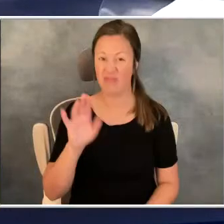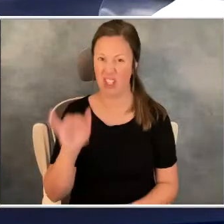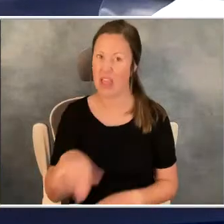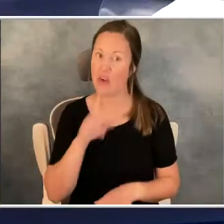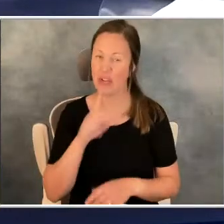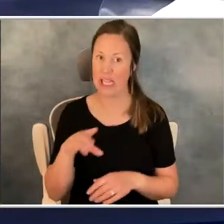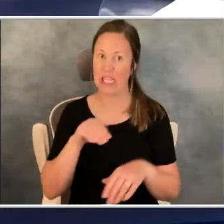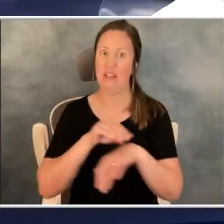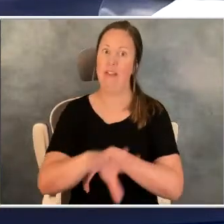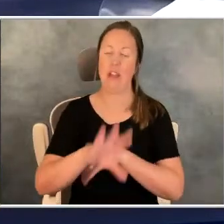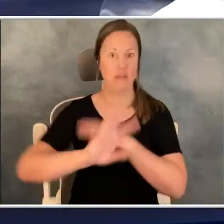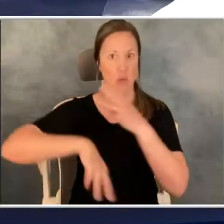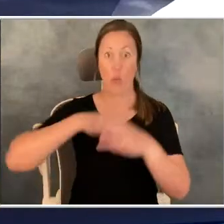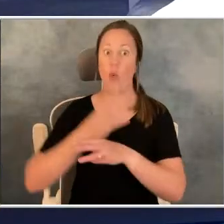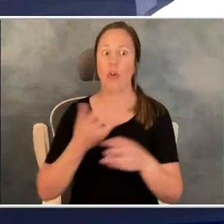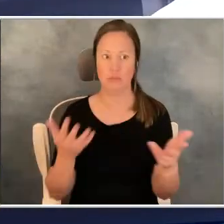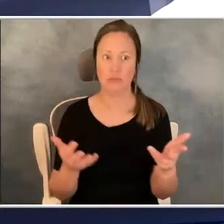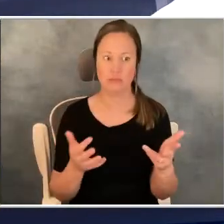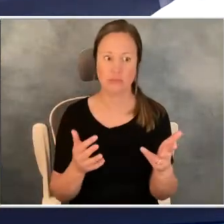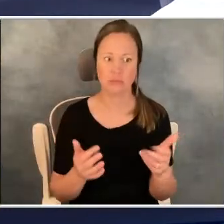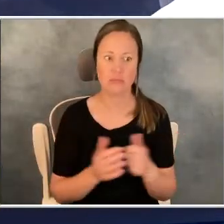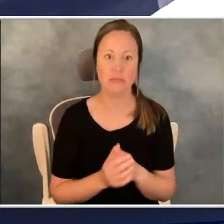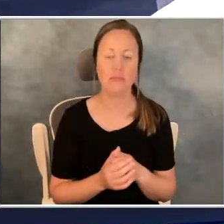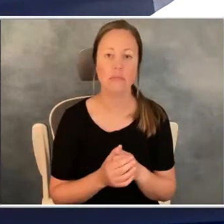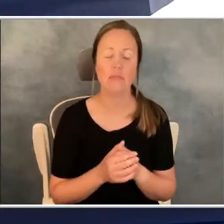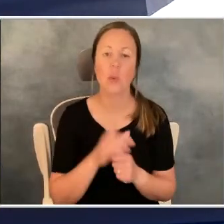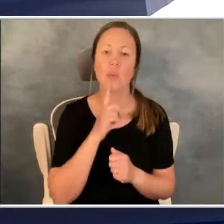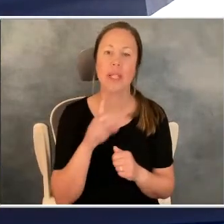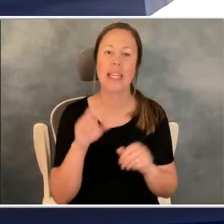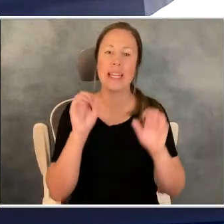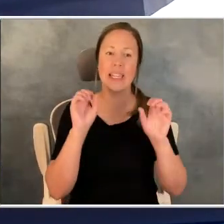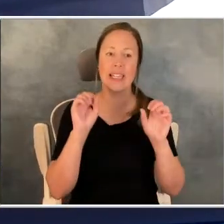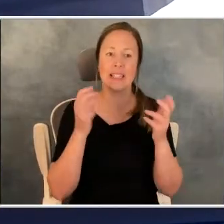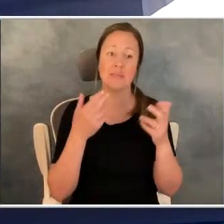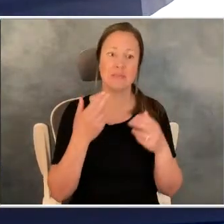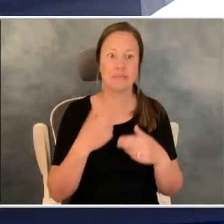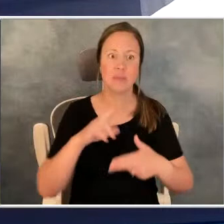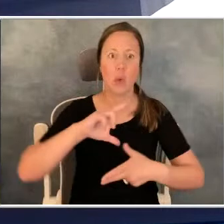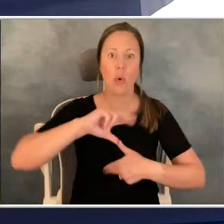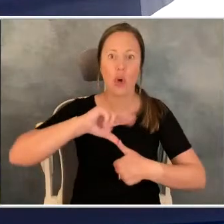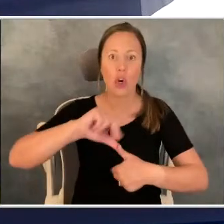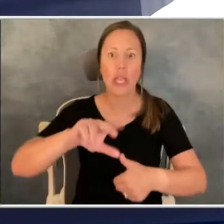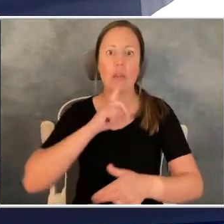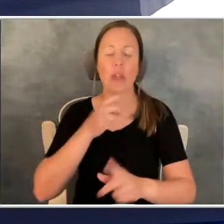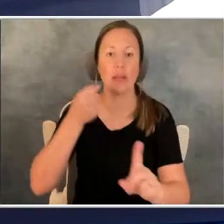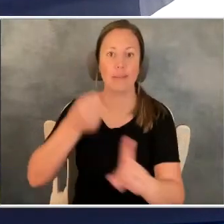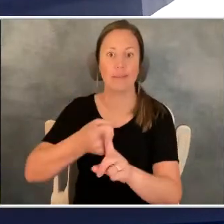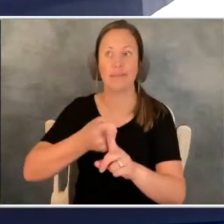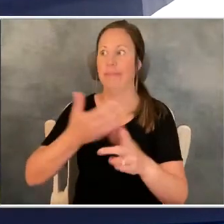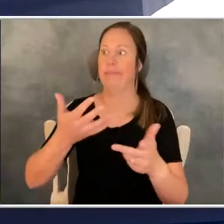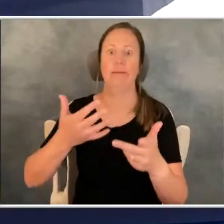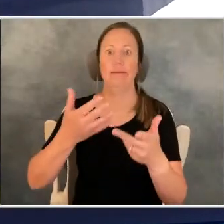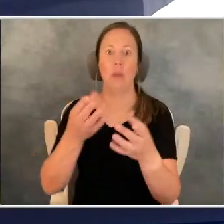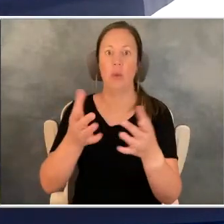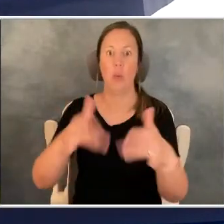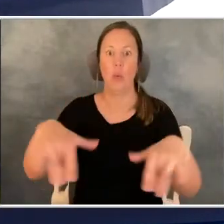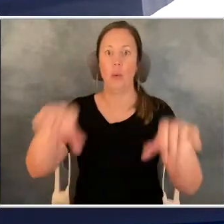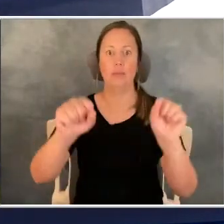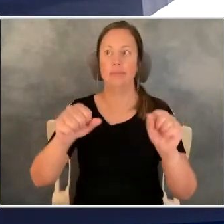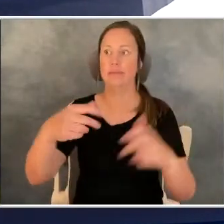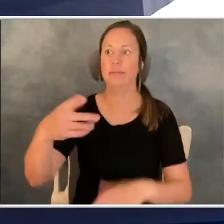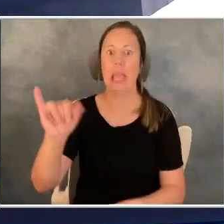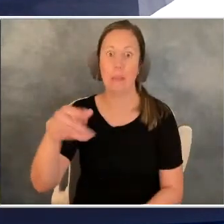something like this, it's usually, well, it can be one factor. A hurricane wipes out all manufacturing for saline out in Puerto Rico, or 80%